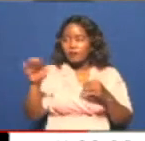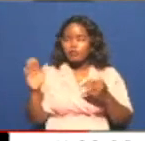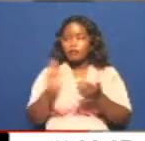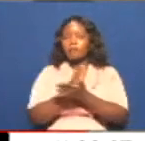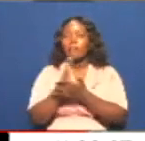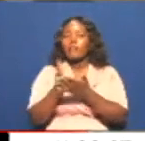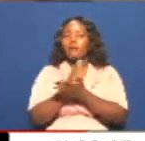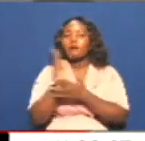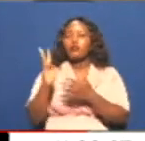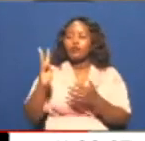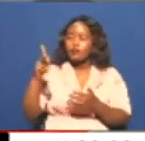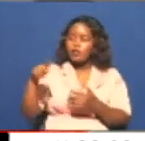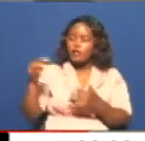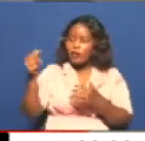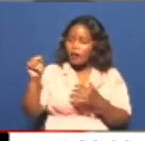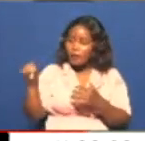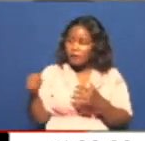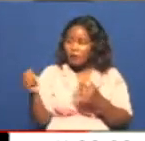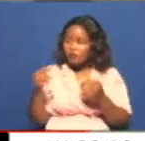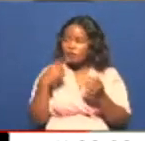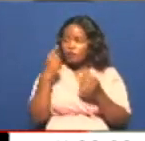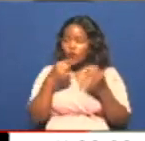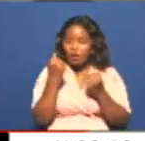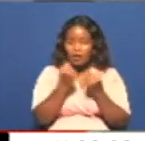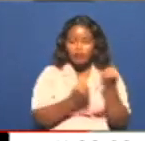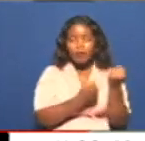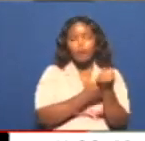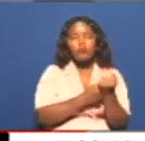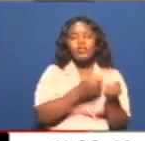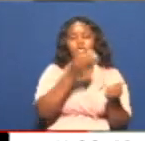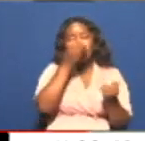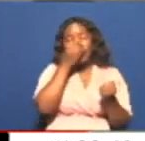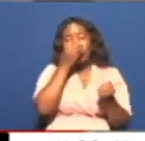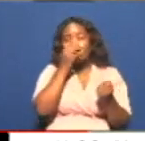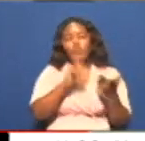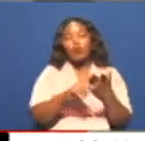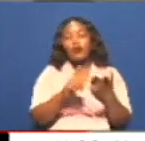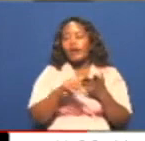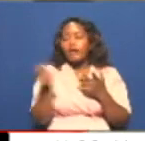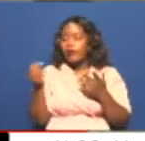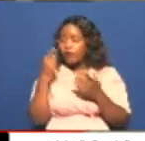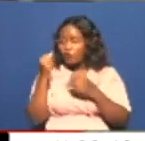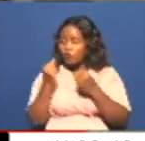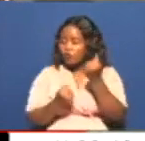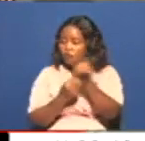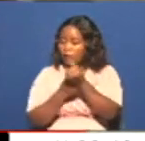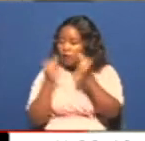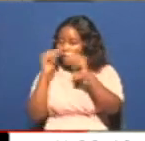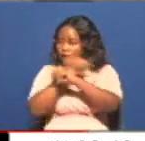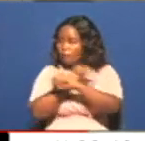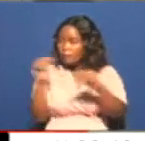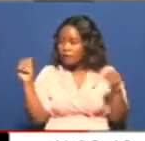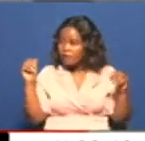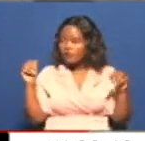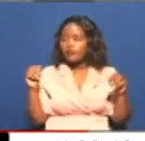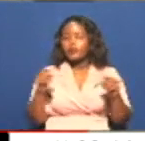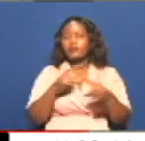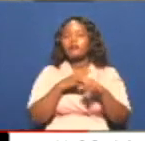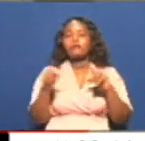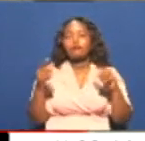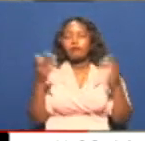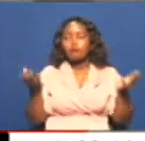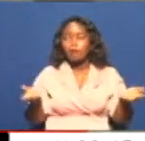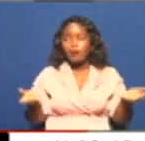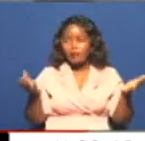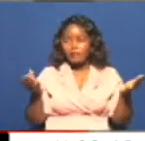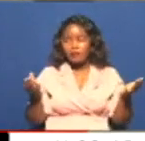are allied to the deputy president and mm-hmm. those that are in support of the president. Mm-hmm. But interestingly, mm-hmm.